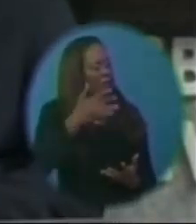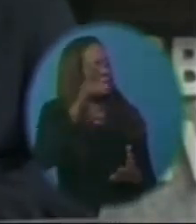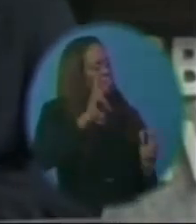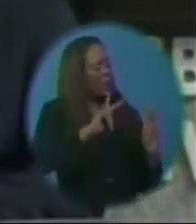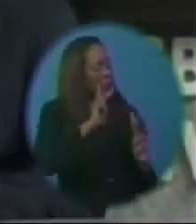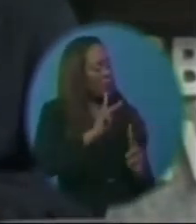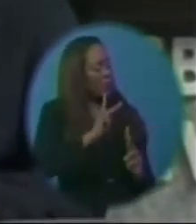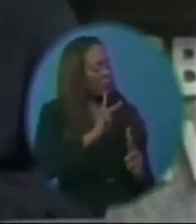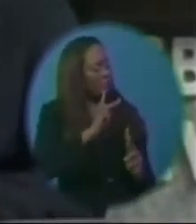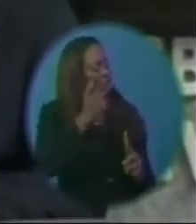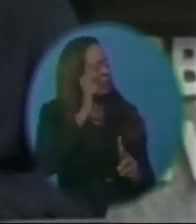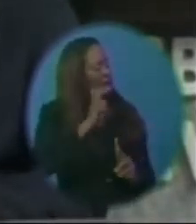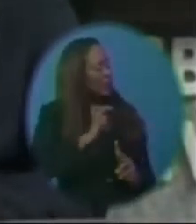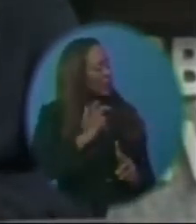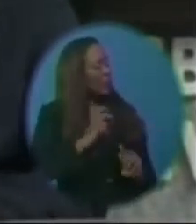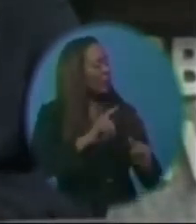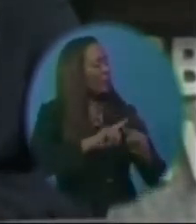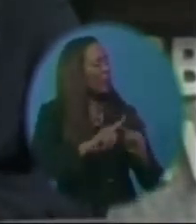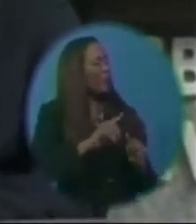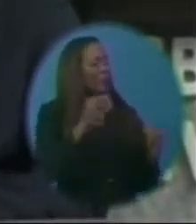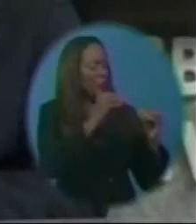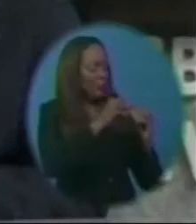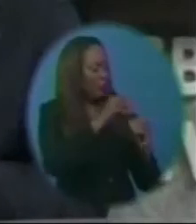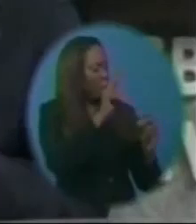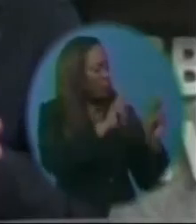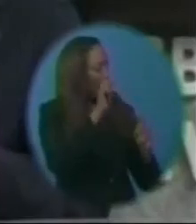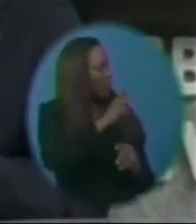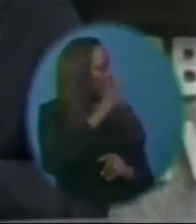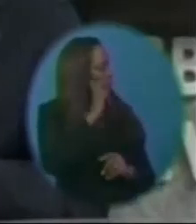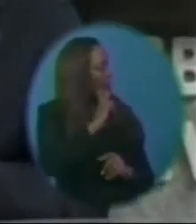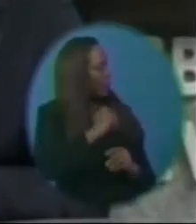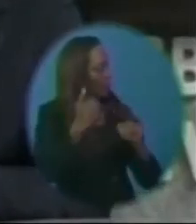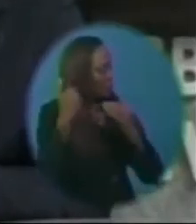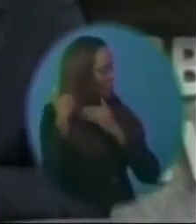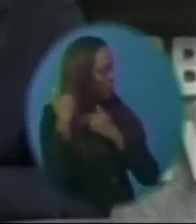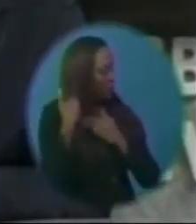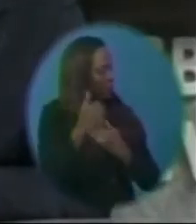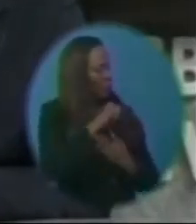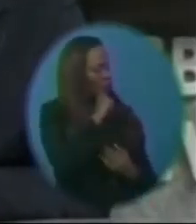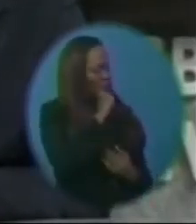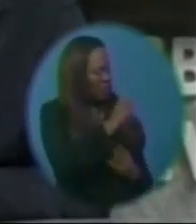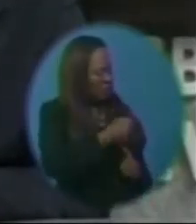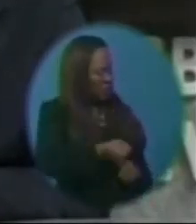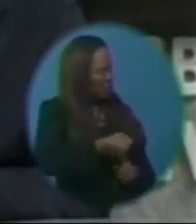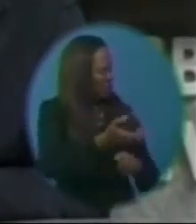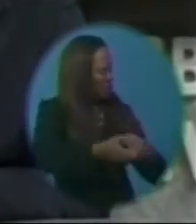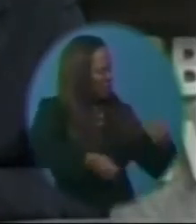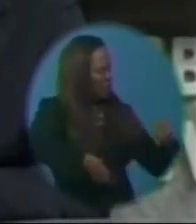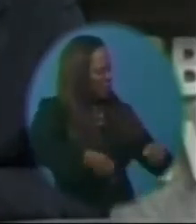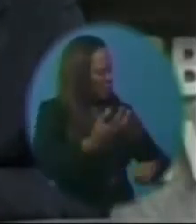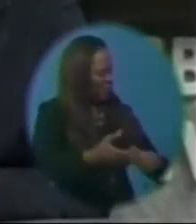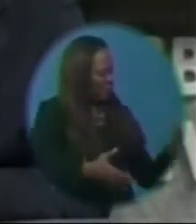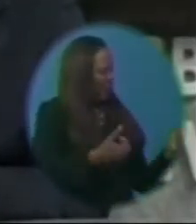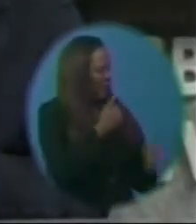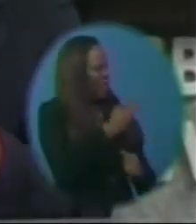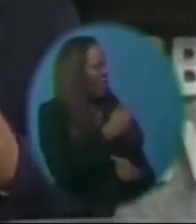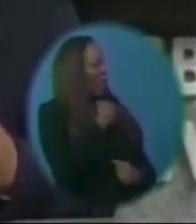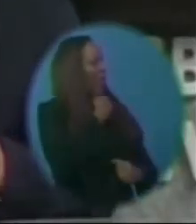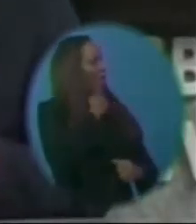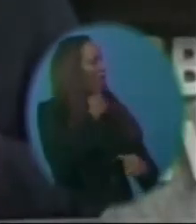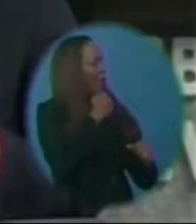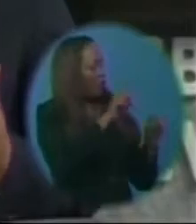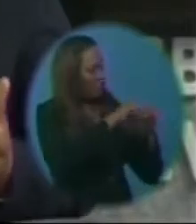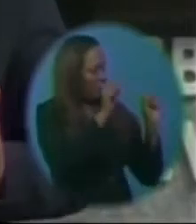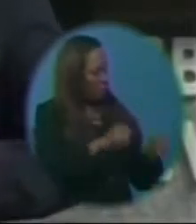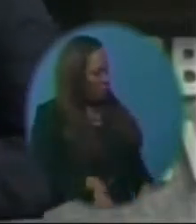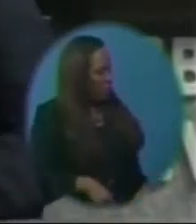We're meeting with BHTA and a number of the key stakeholders or constituents as well. We want to address that with them. One of the things we've noticed, for instance,